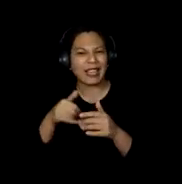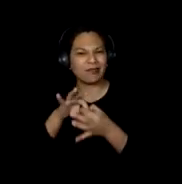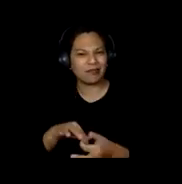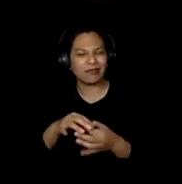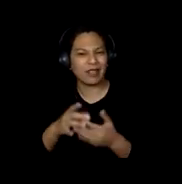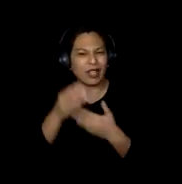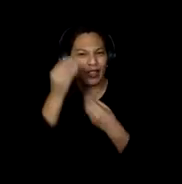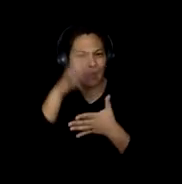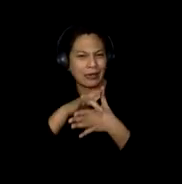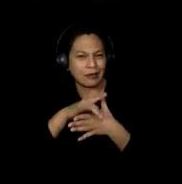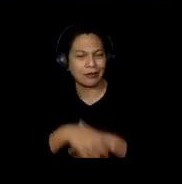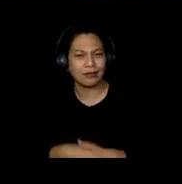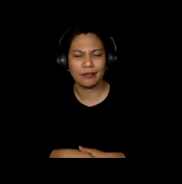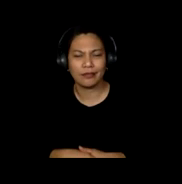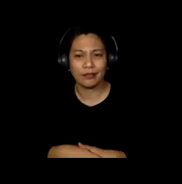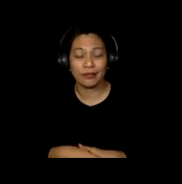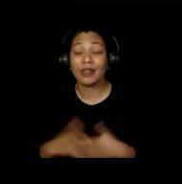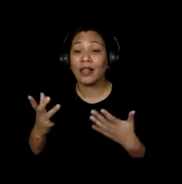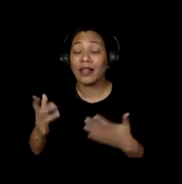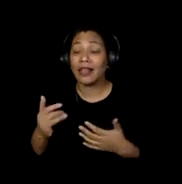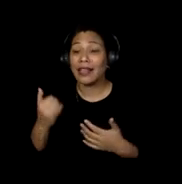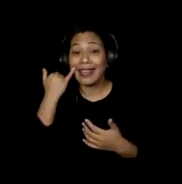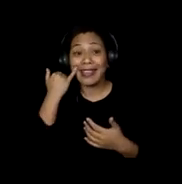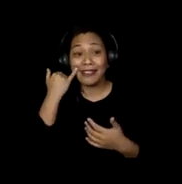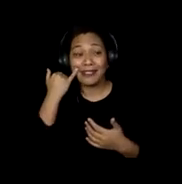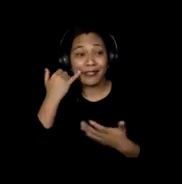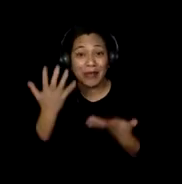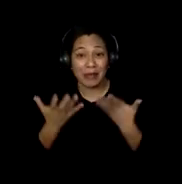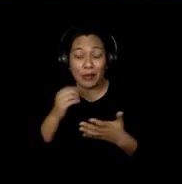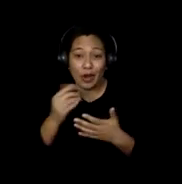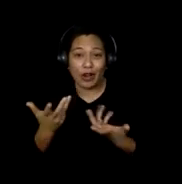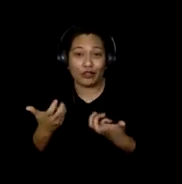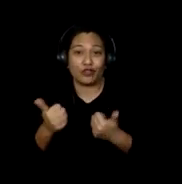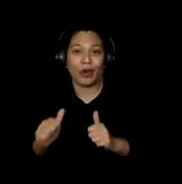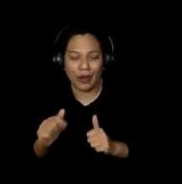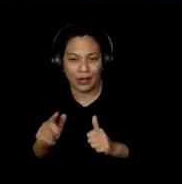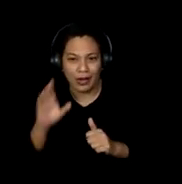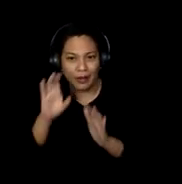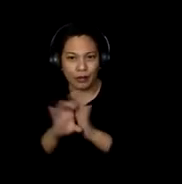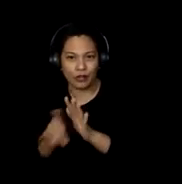good for anybody, actually, even if we're not trying to make an image surface for AI search engines.